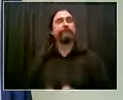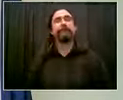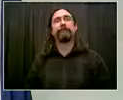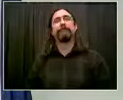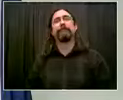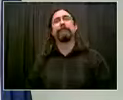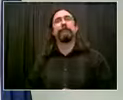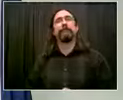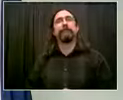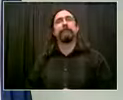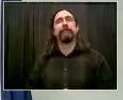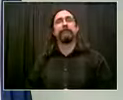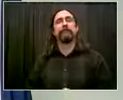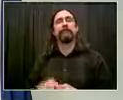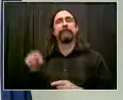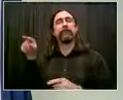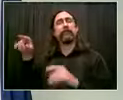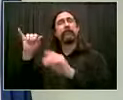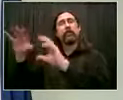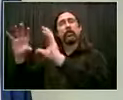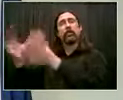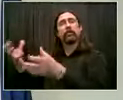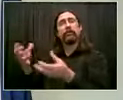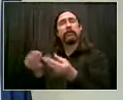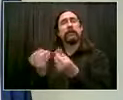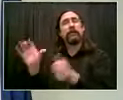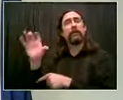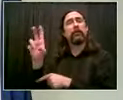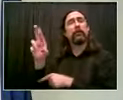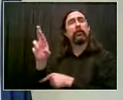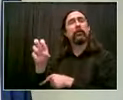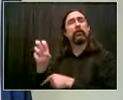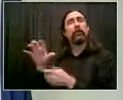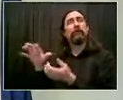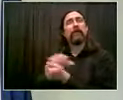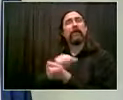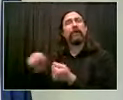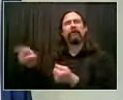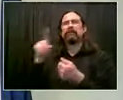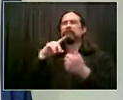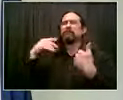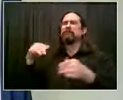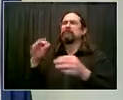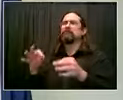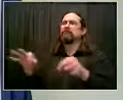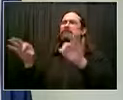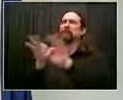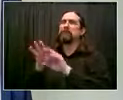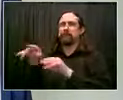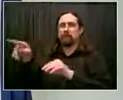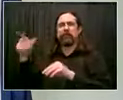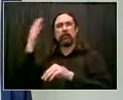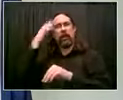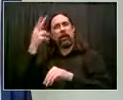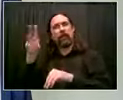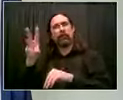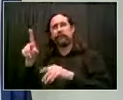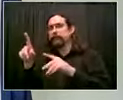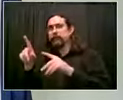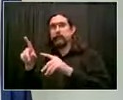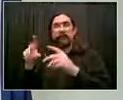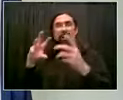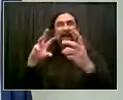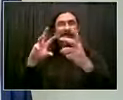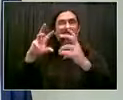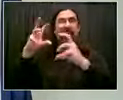stop the individual from picking up the gun before they decide to do it. That's what they do to help me day in and day out. I don't expect